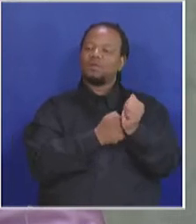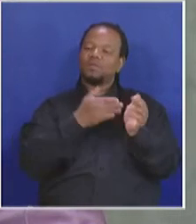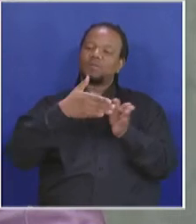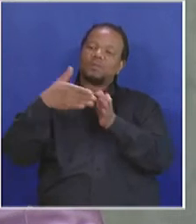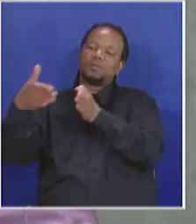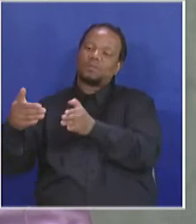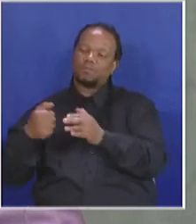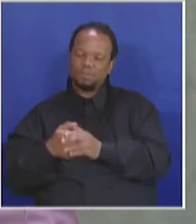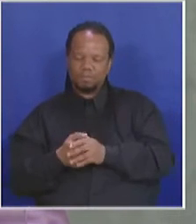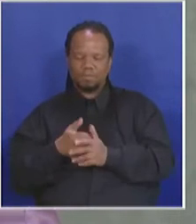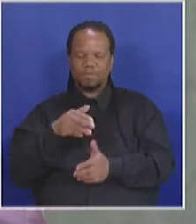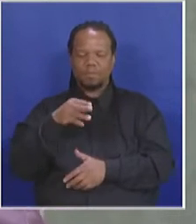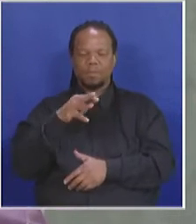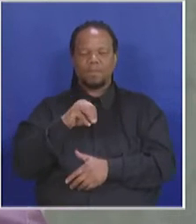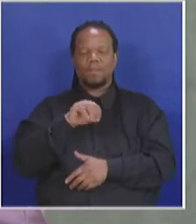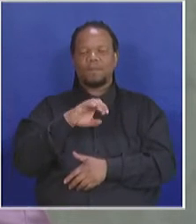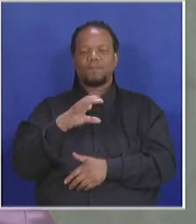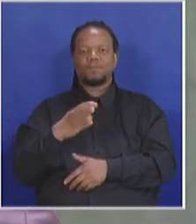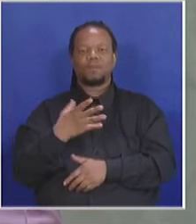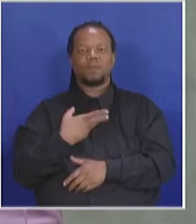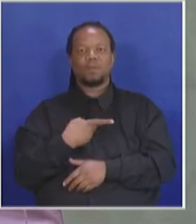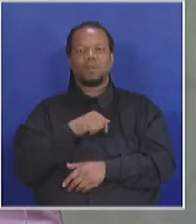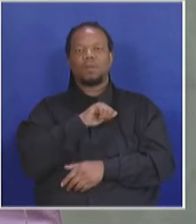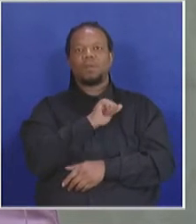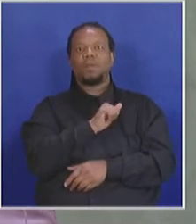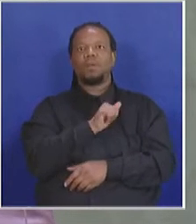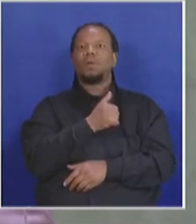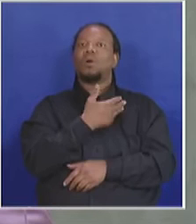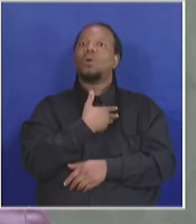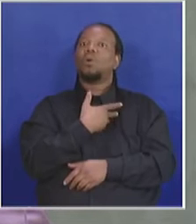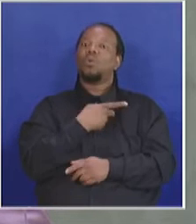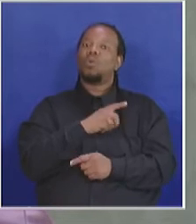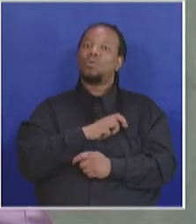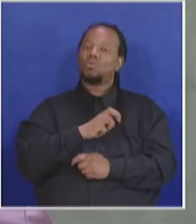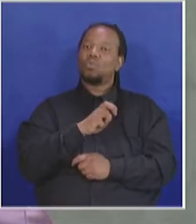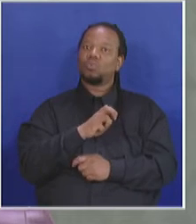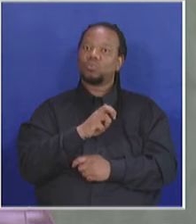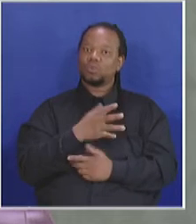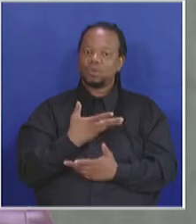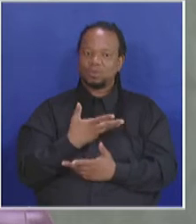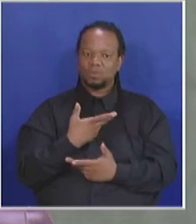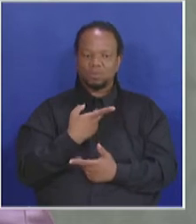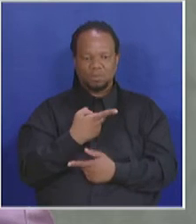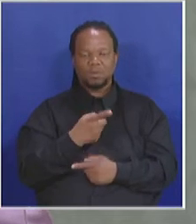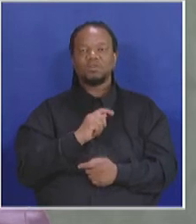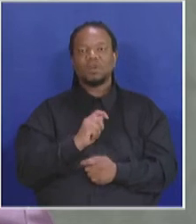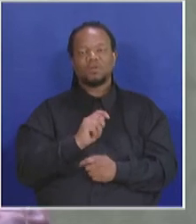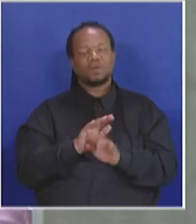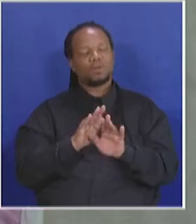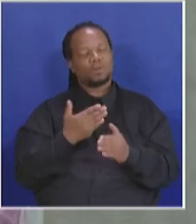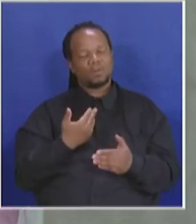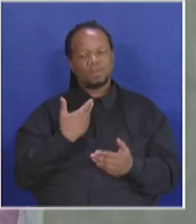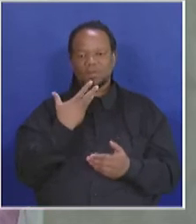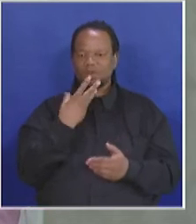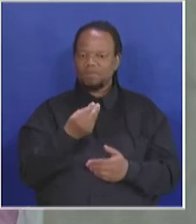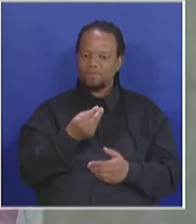The MEC of Police, Roads and Transport must give the Harrismith Center accreditation as a matter of agency, and the center must procure computerized